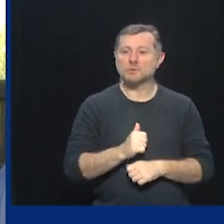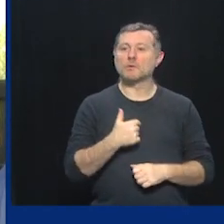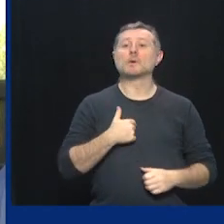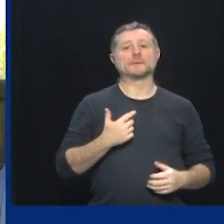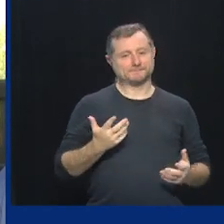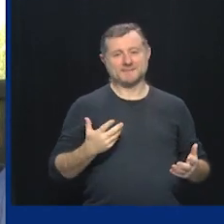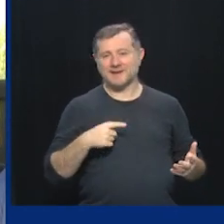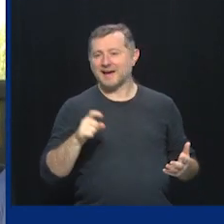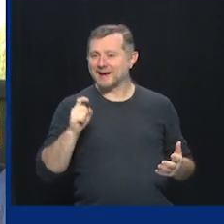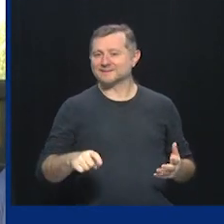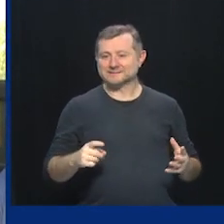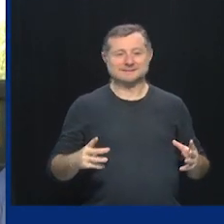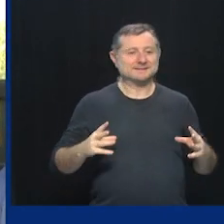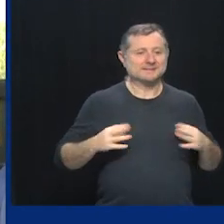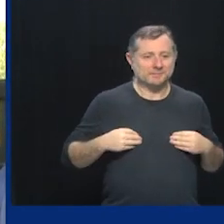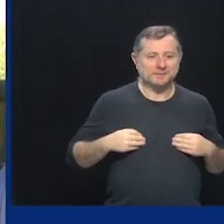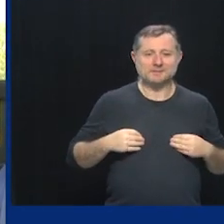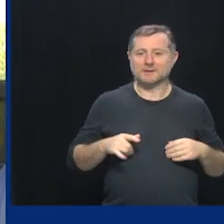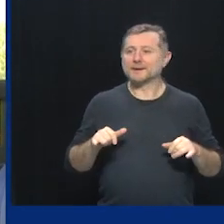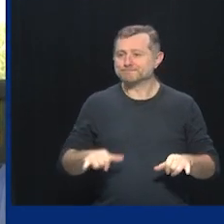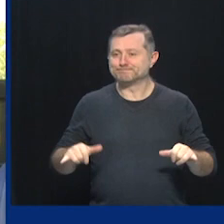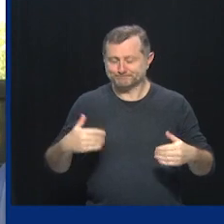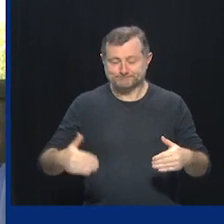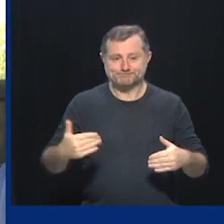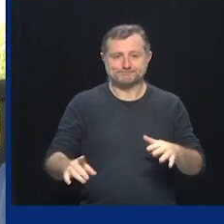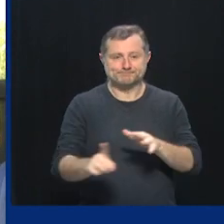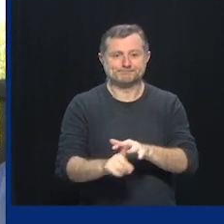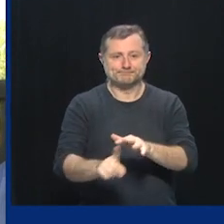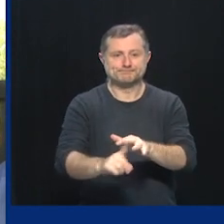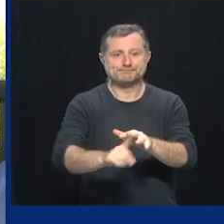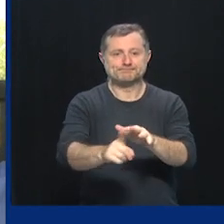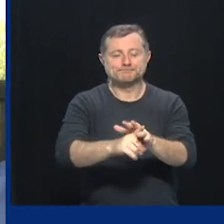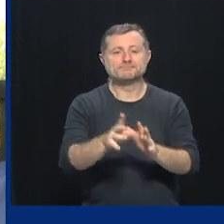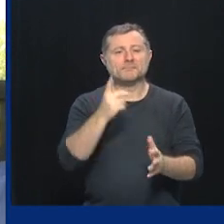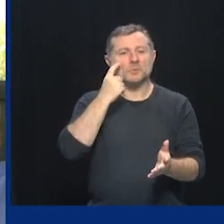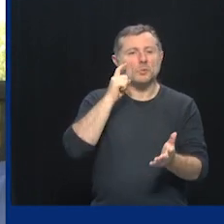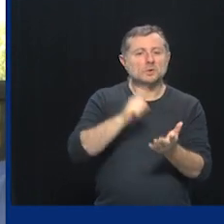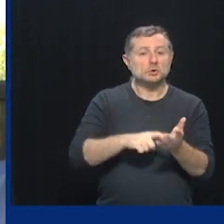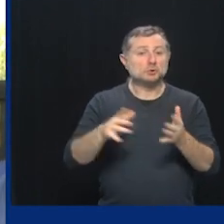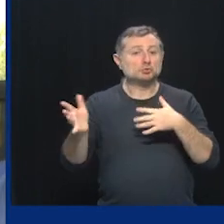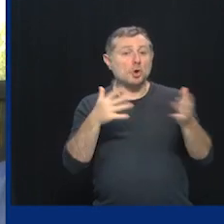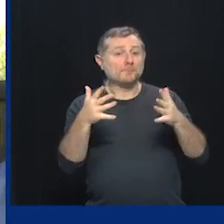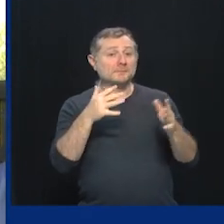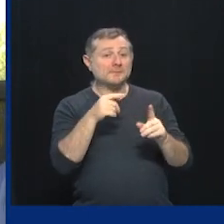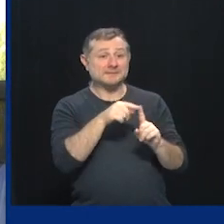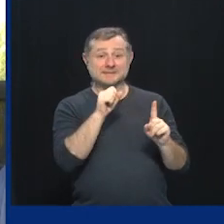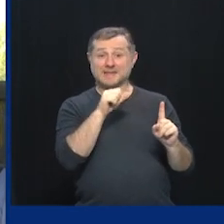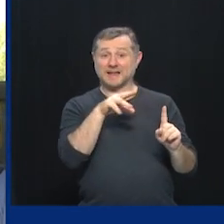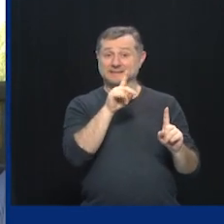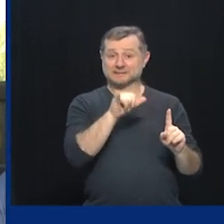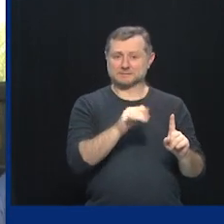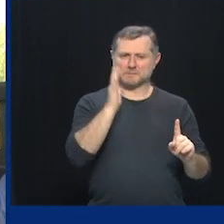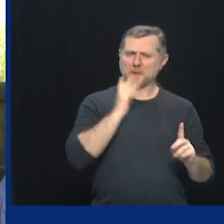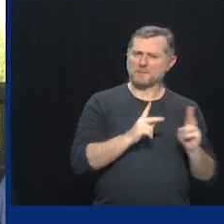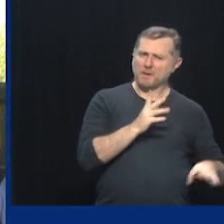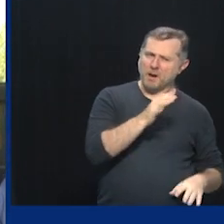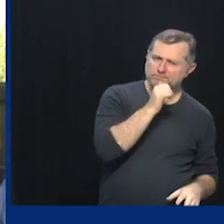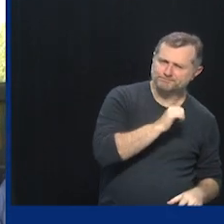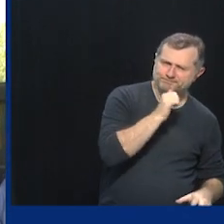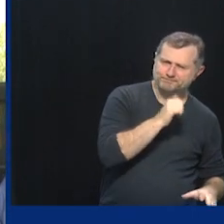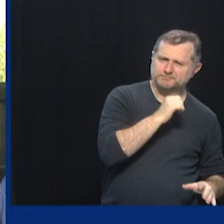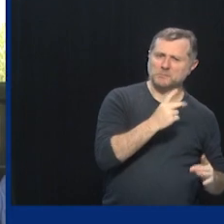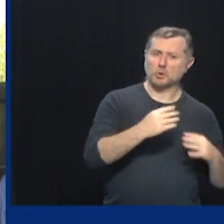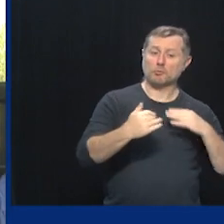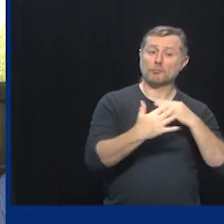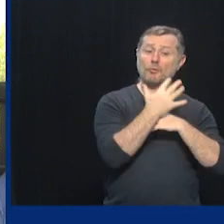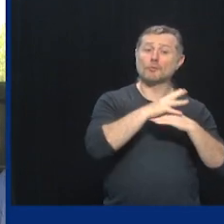how to build resiliency. We saw that particularly here on Long Island after Superstorm Sandy. Many of our coastal areas are in a far better place